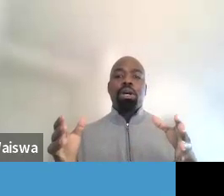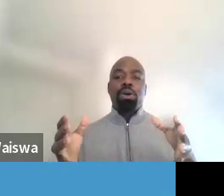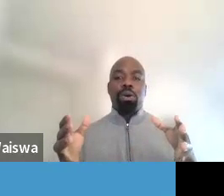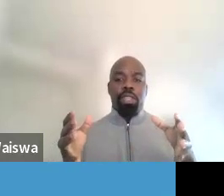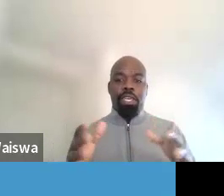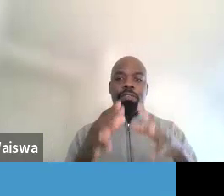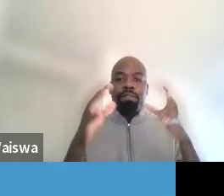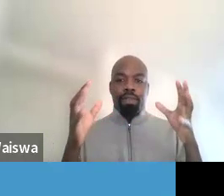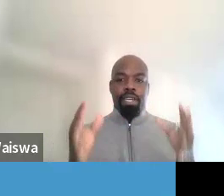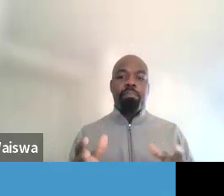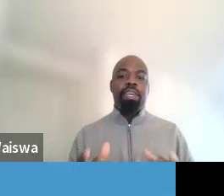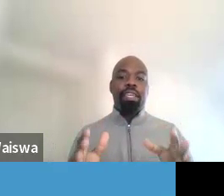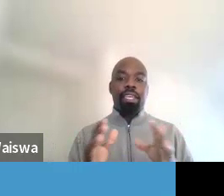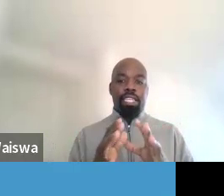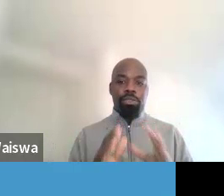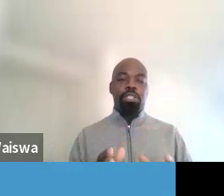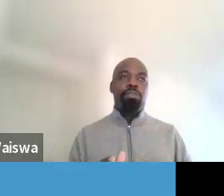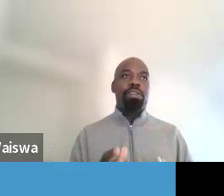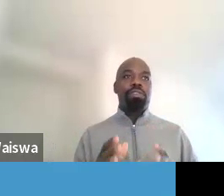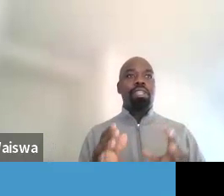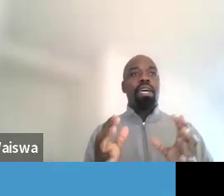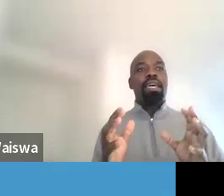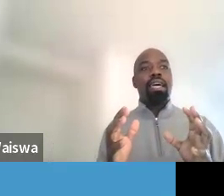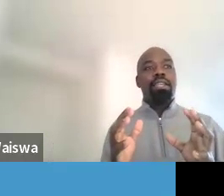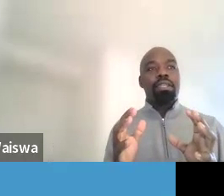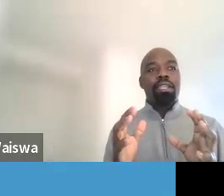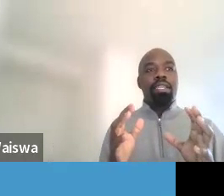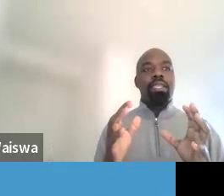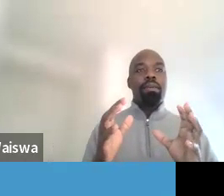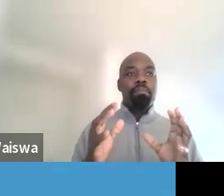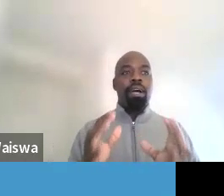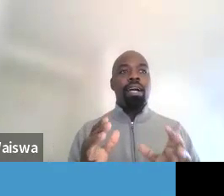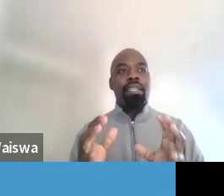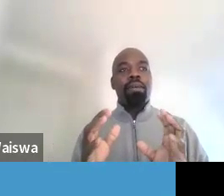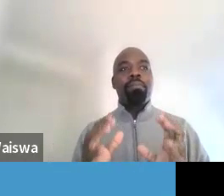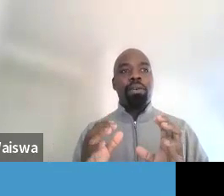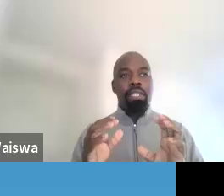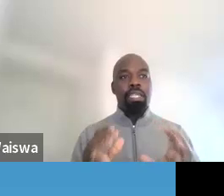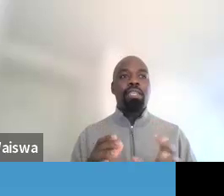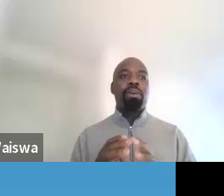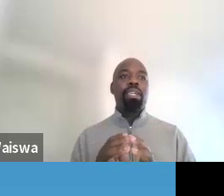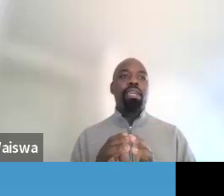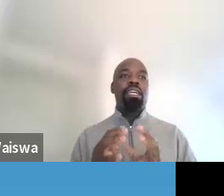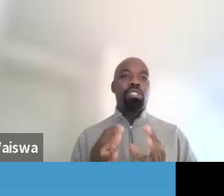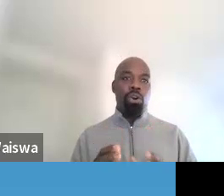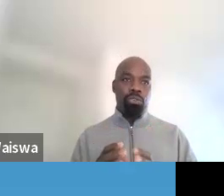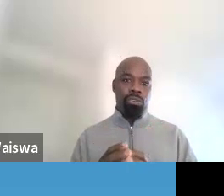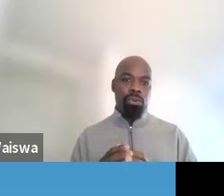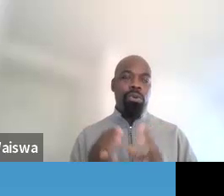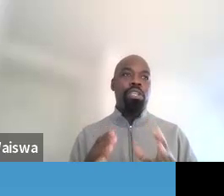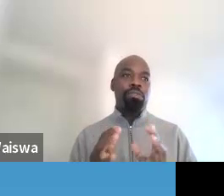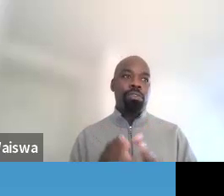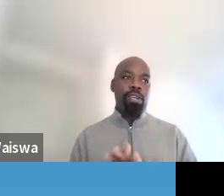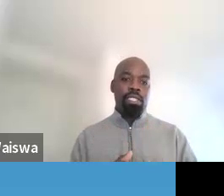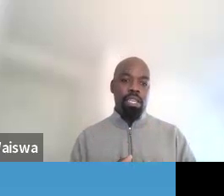So this campaign is going to focus on that, and the part about the letter writing is